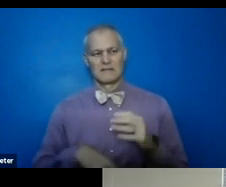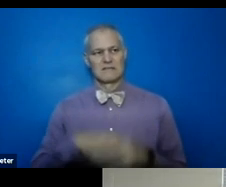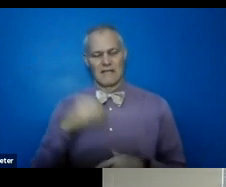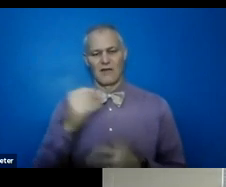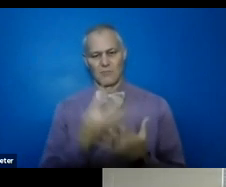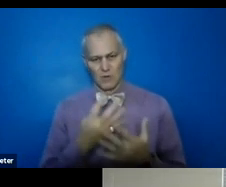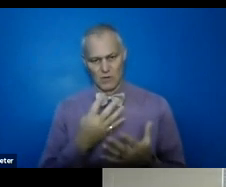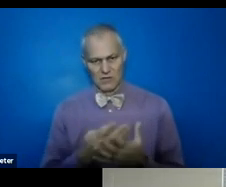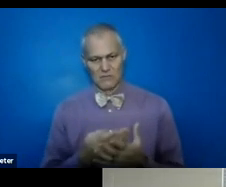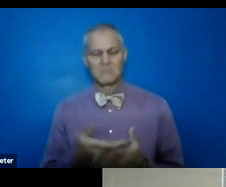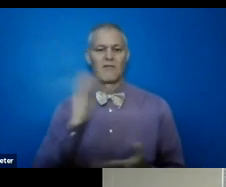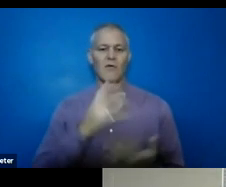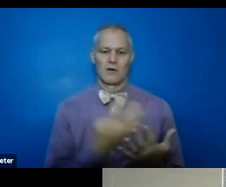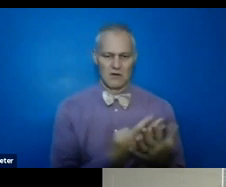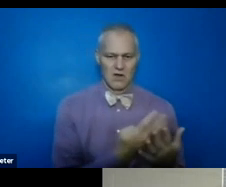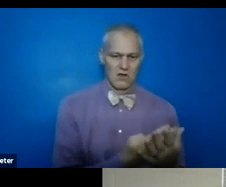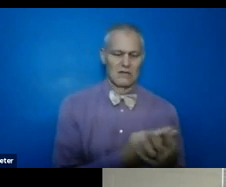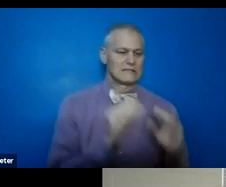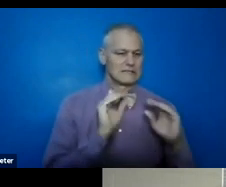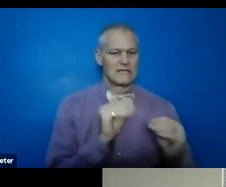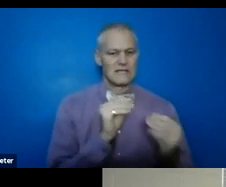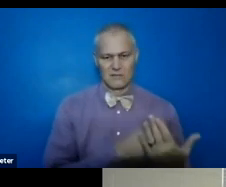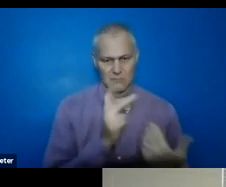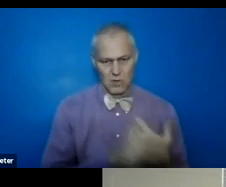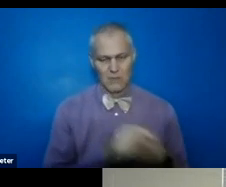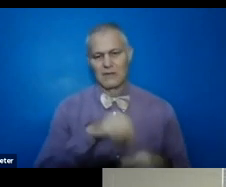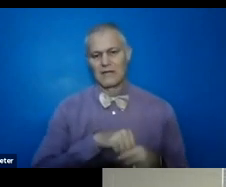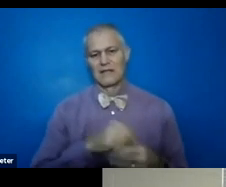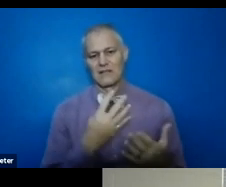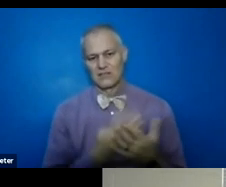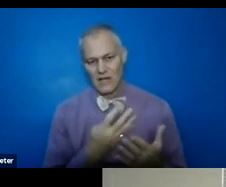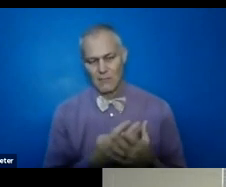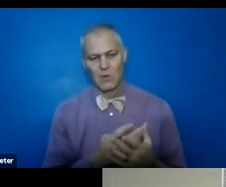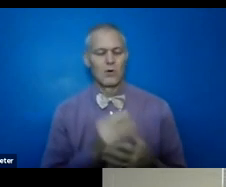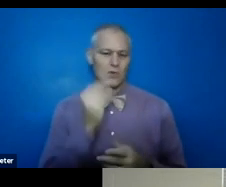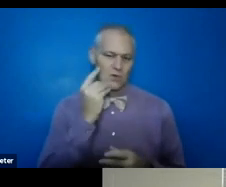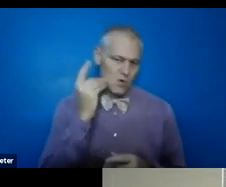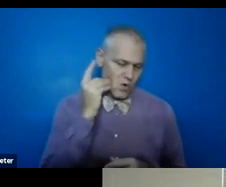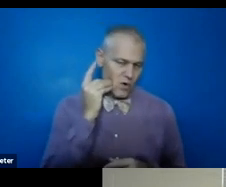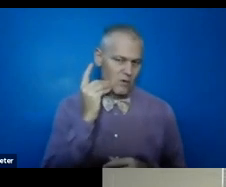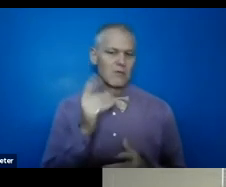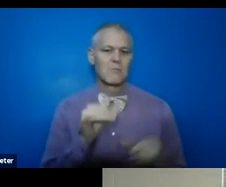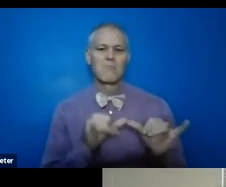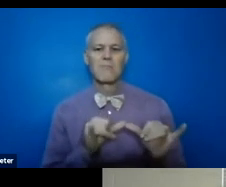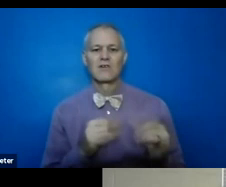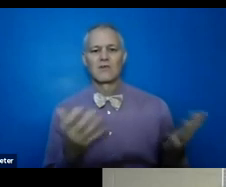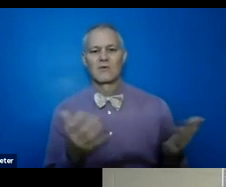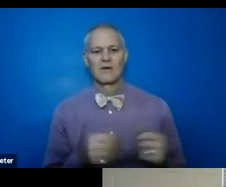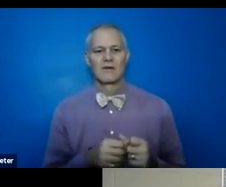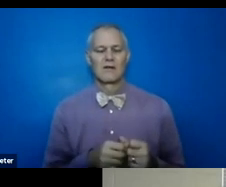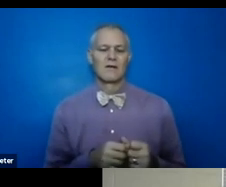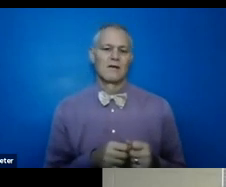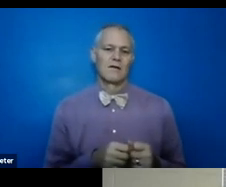that when I was incarcerated and teaching the programs inside of the chapel in the dorms, we would measure it based upon, we would go to like